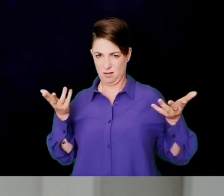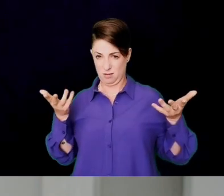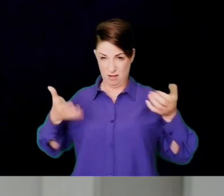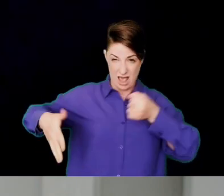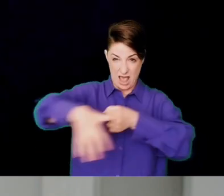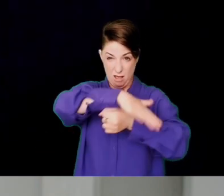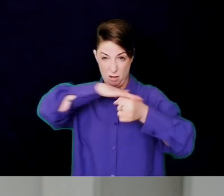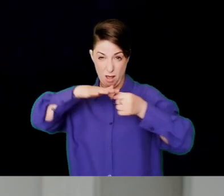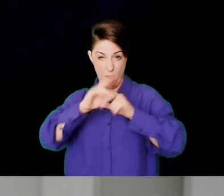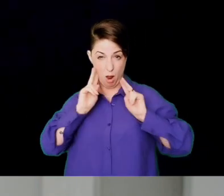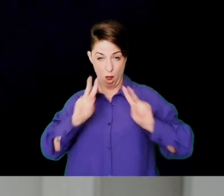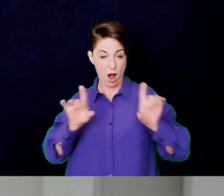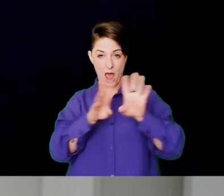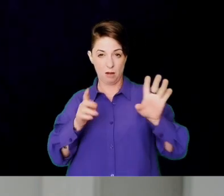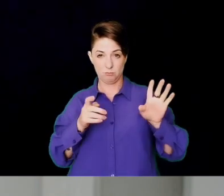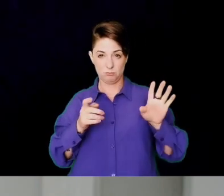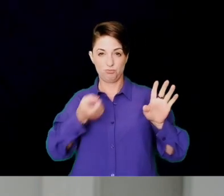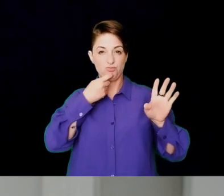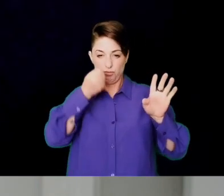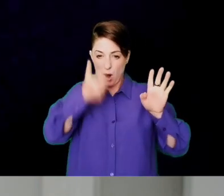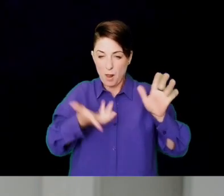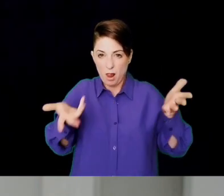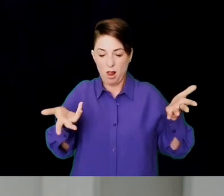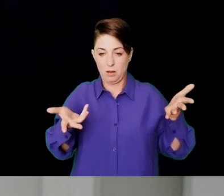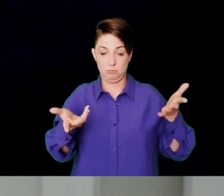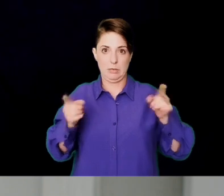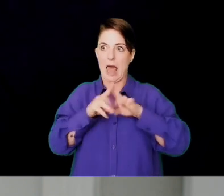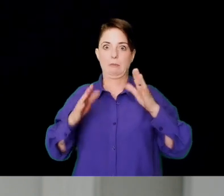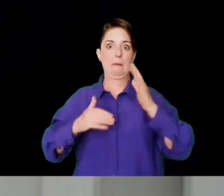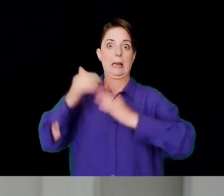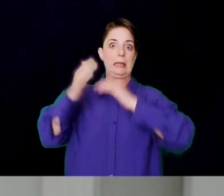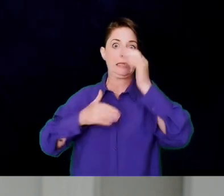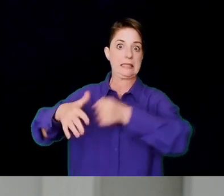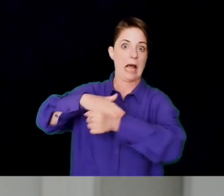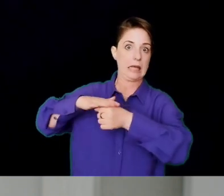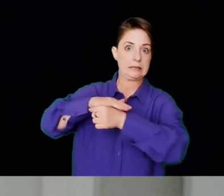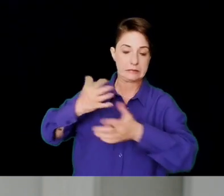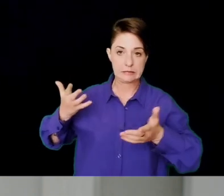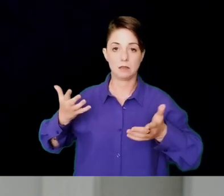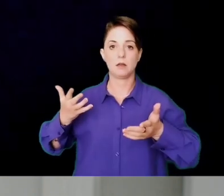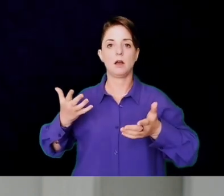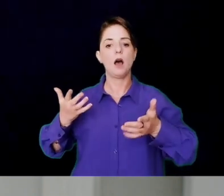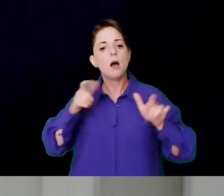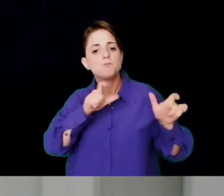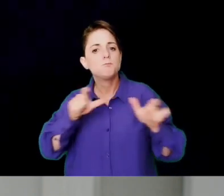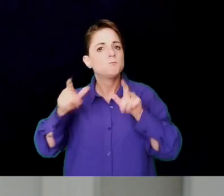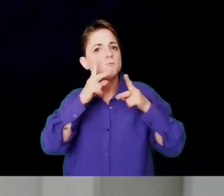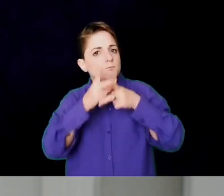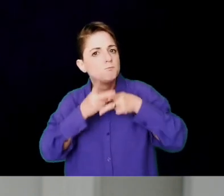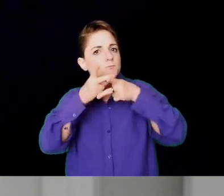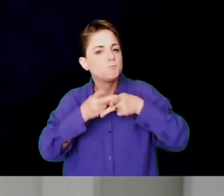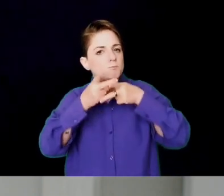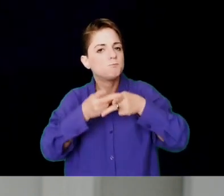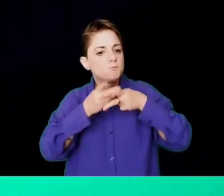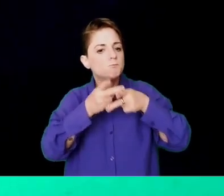because massive areas looked like rubble. Some of it looked like a building site. And then we continued to